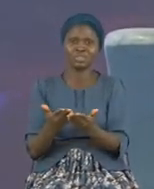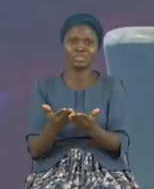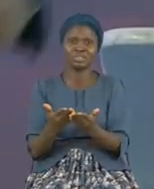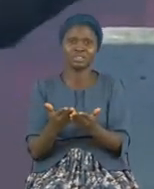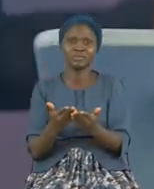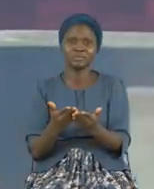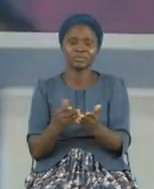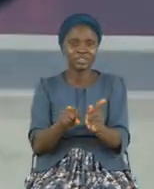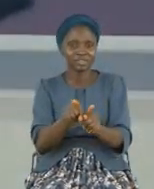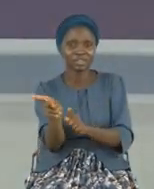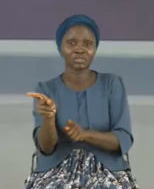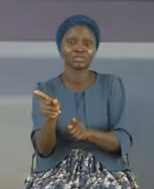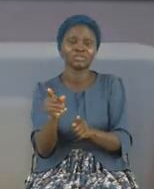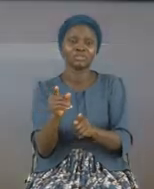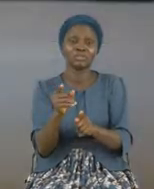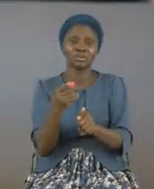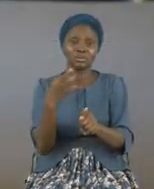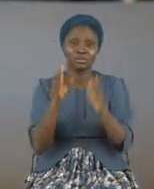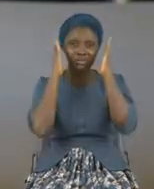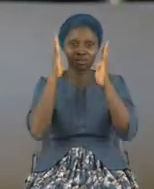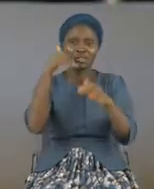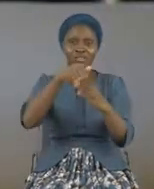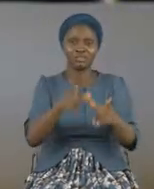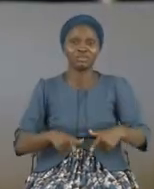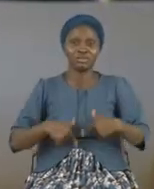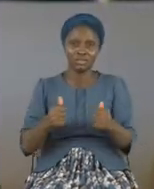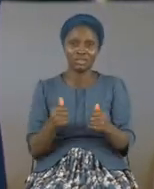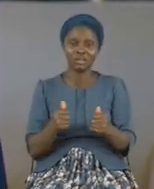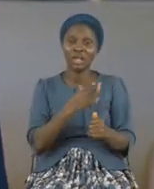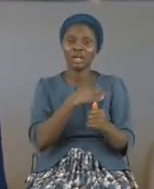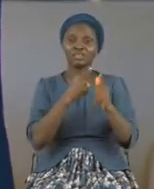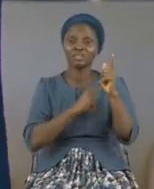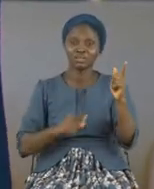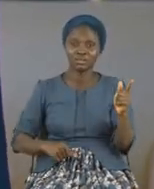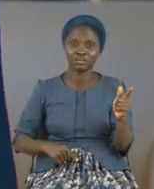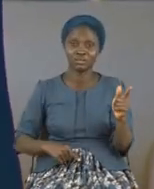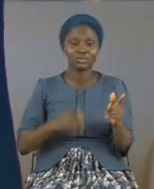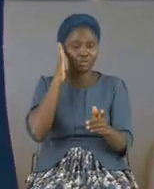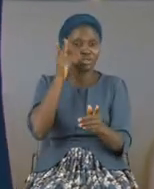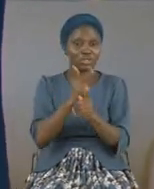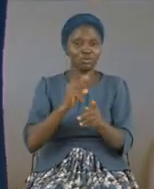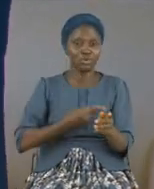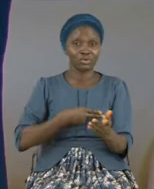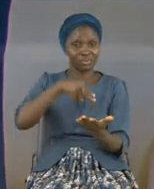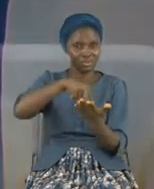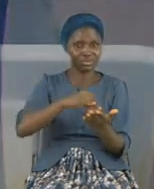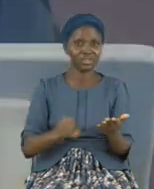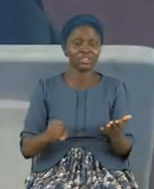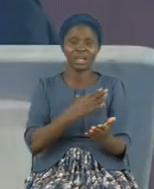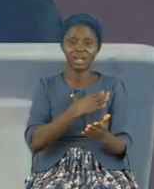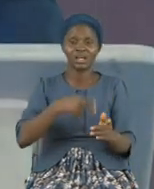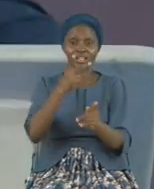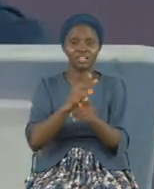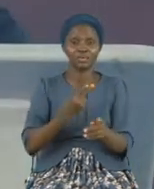Depression is there, deception is there, distraction is there. And the Lord will keep us standing and keep us